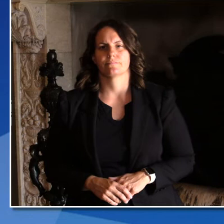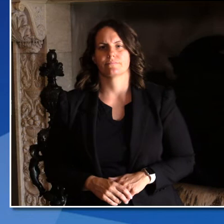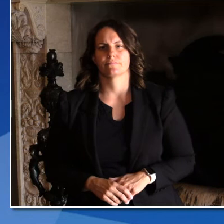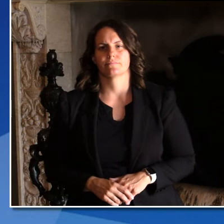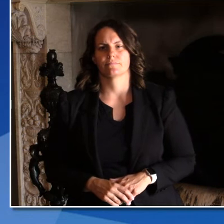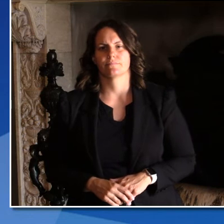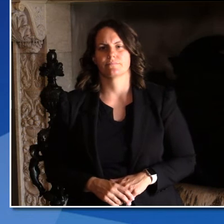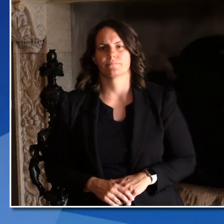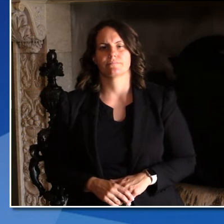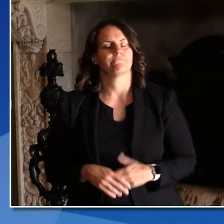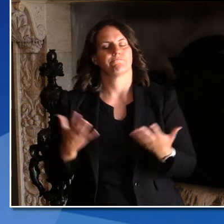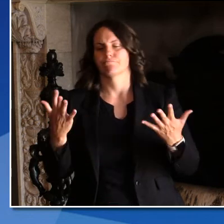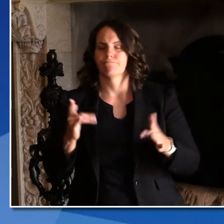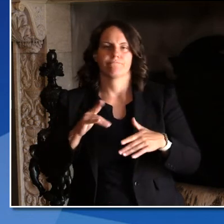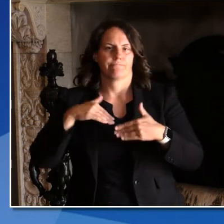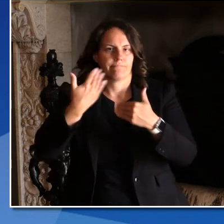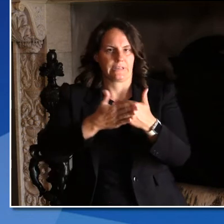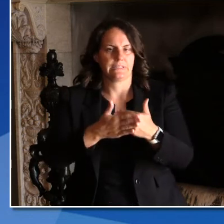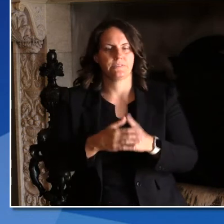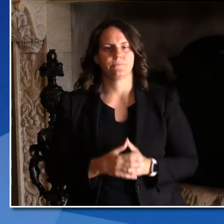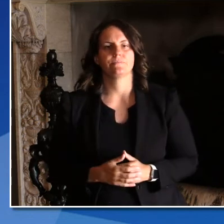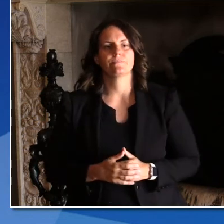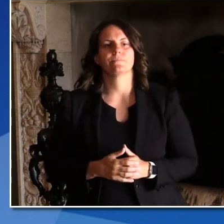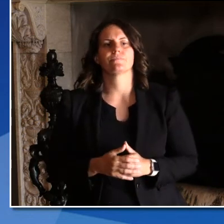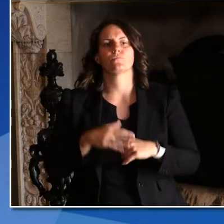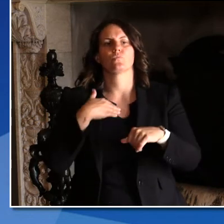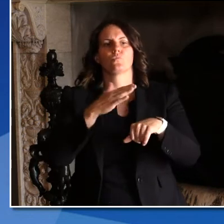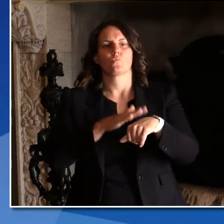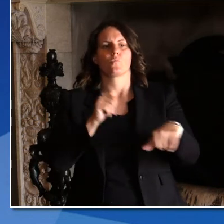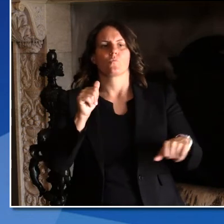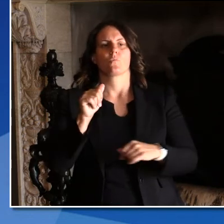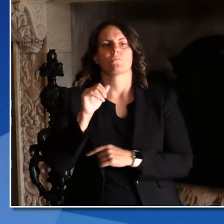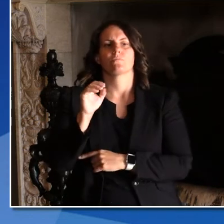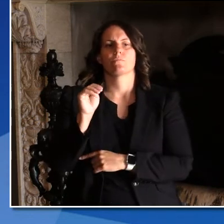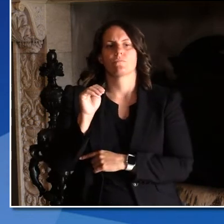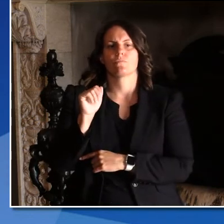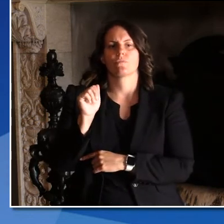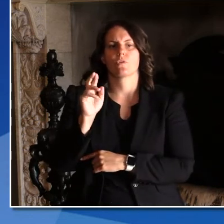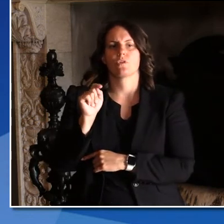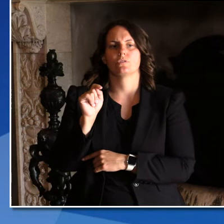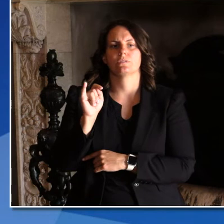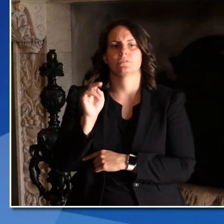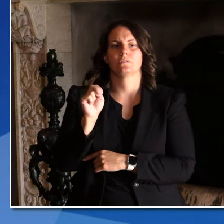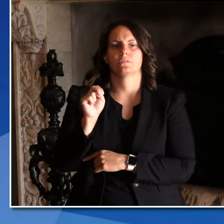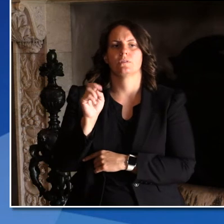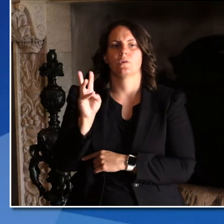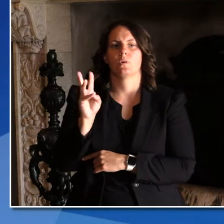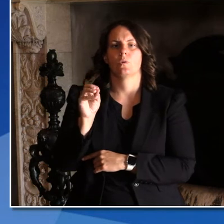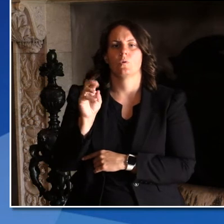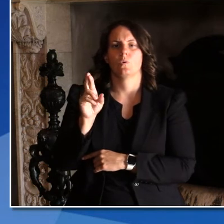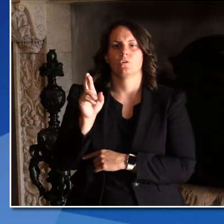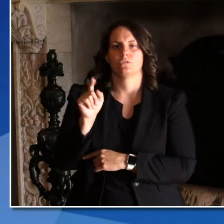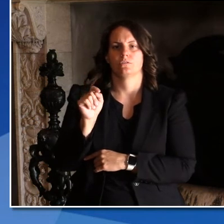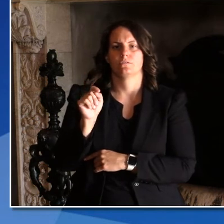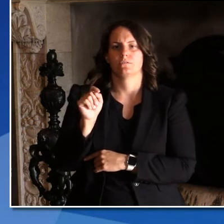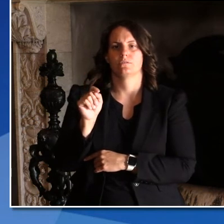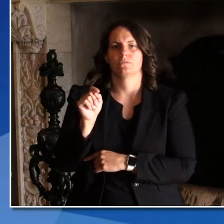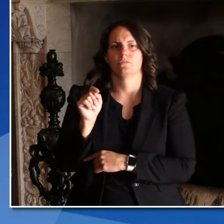Okay, we're going to move on then to Martin Rakakoli from WORT Radio in Madison. Martin?